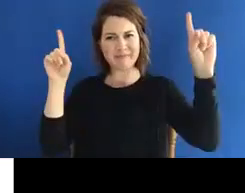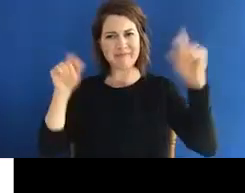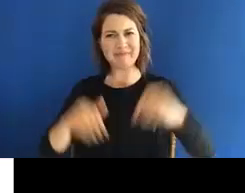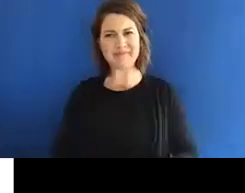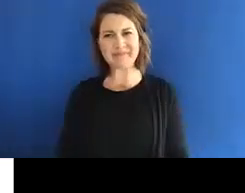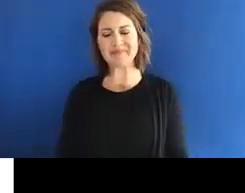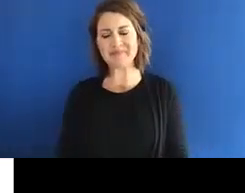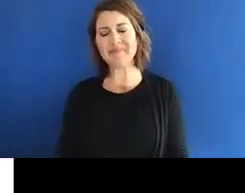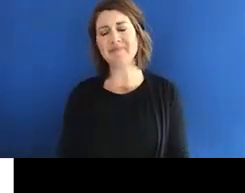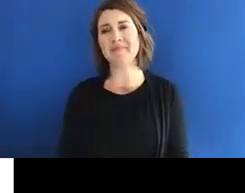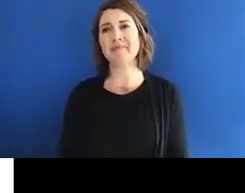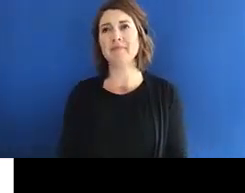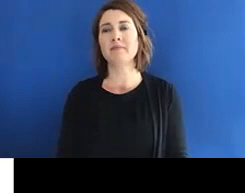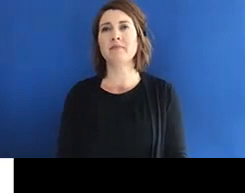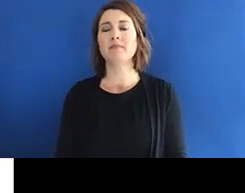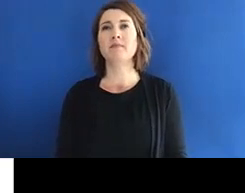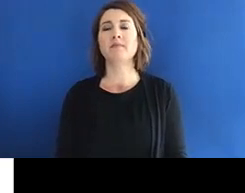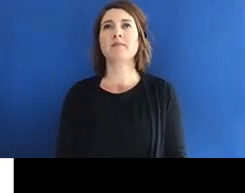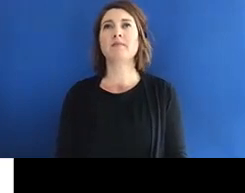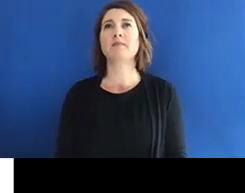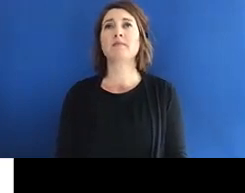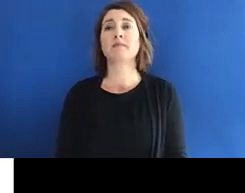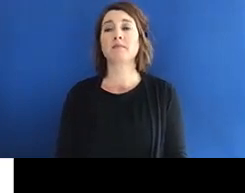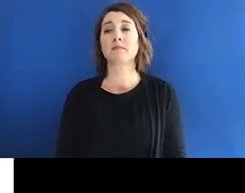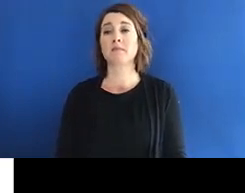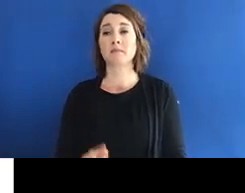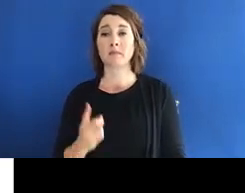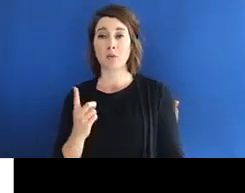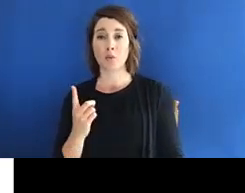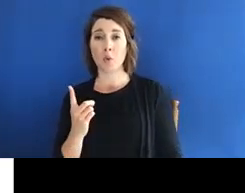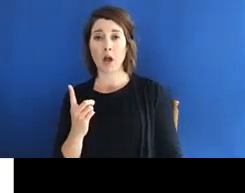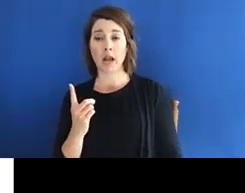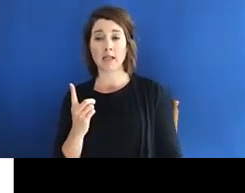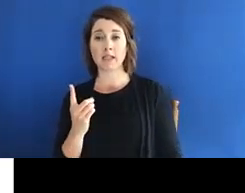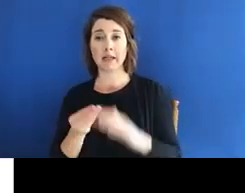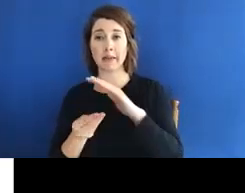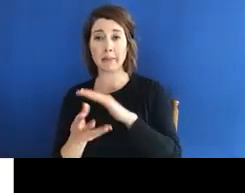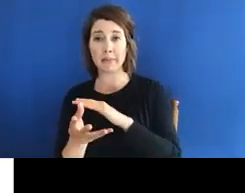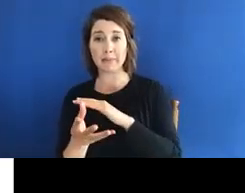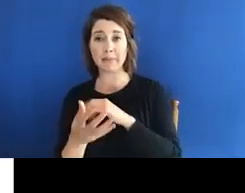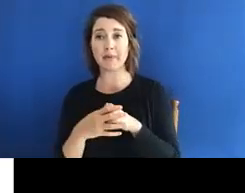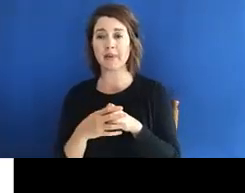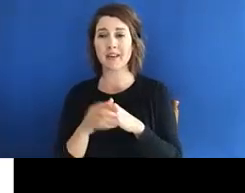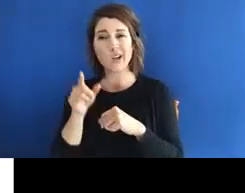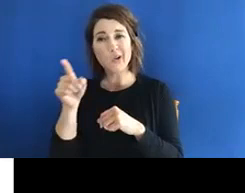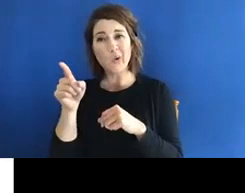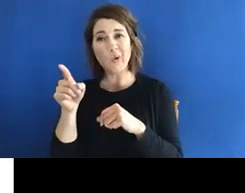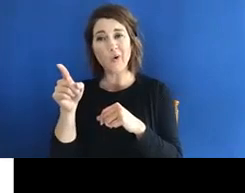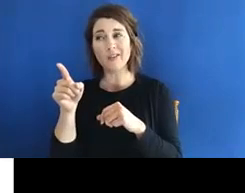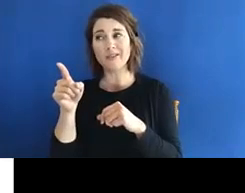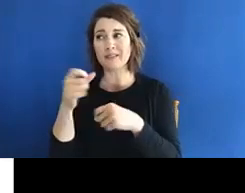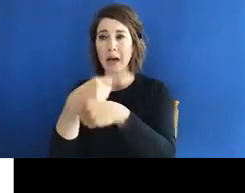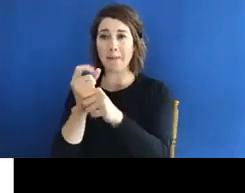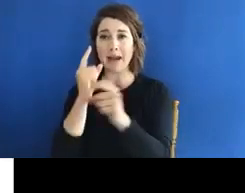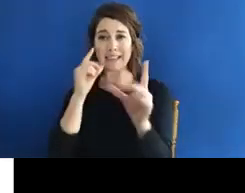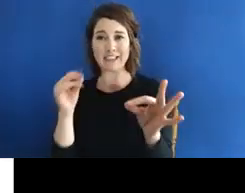One thing that I tell people, particularly that are in these kinds of decision-making positions, these leadership